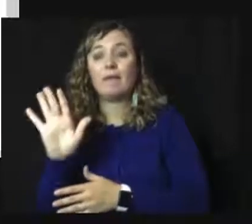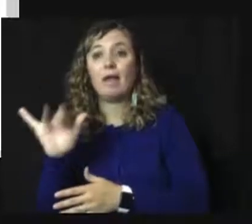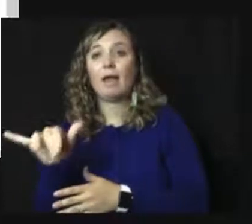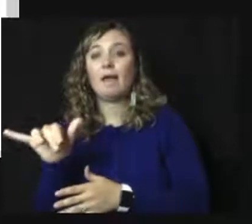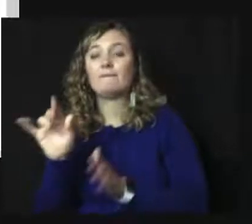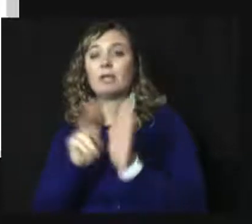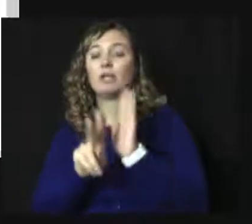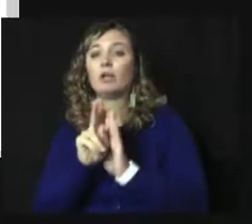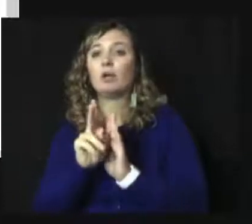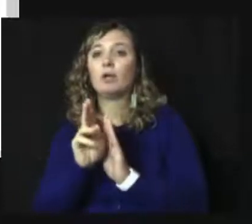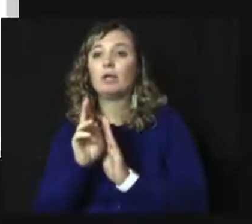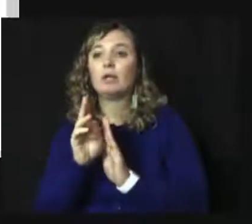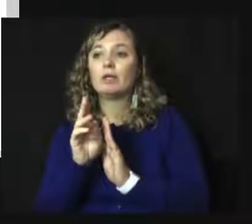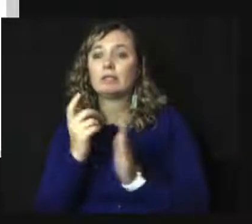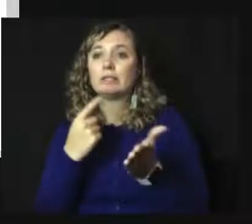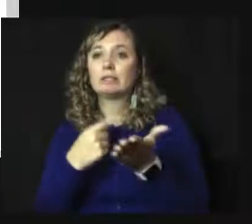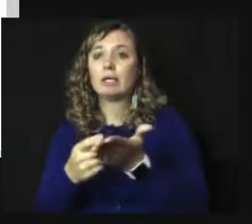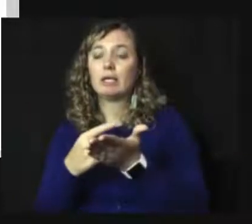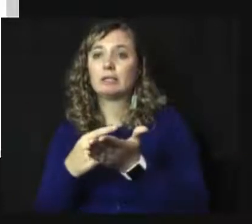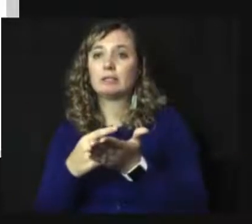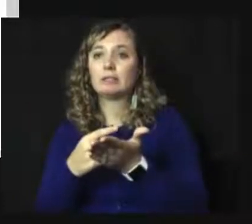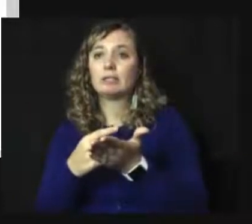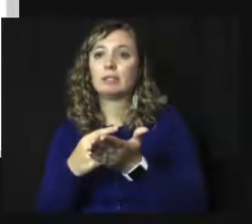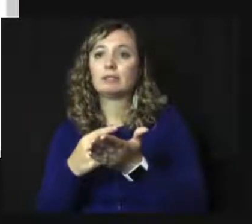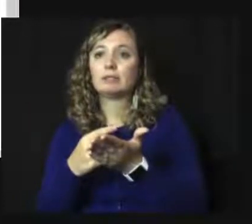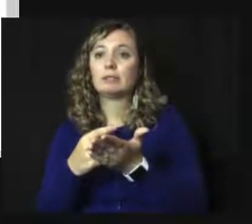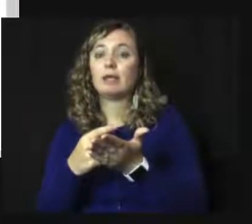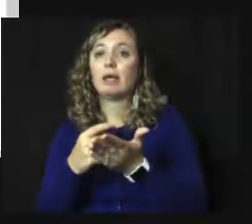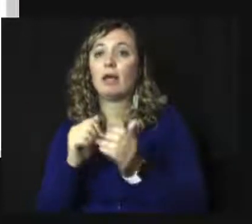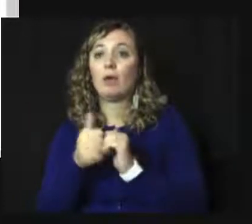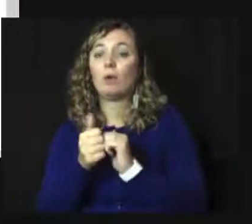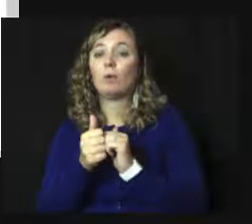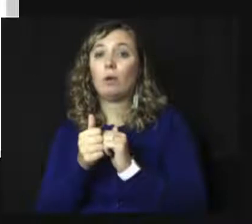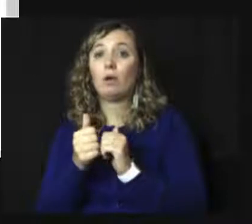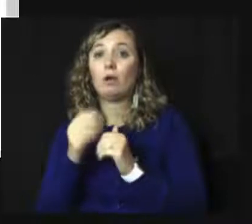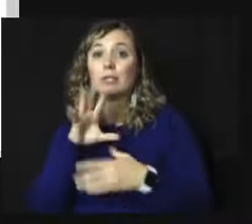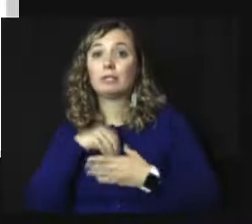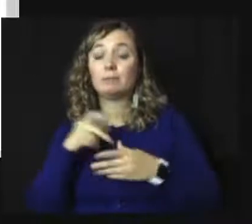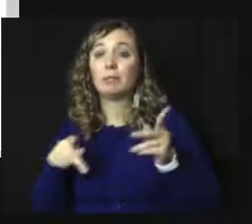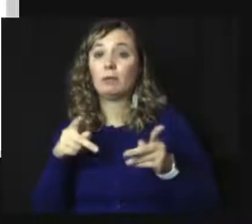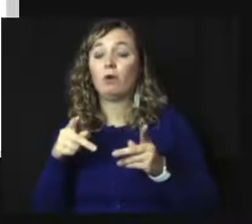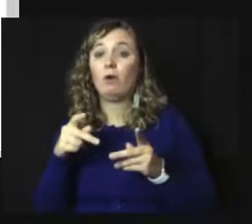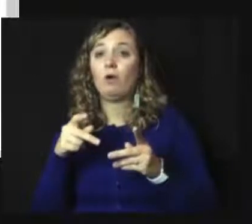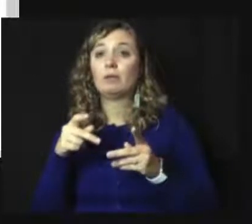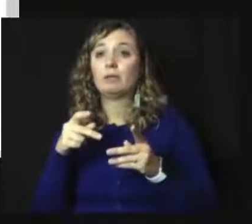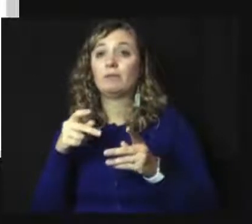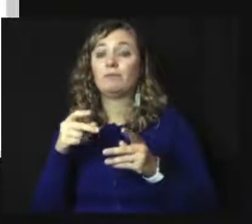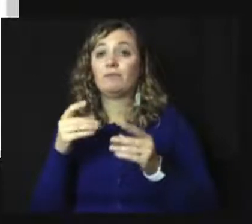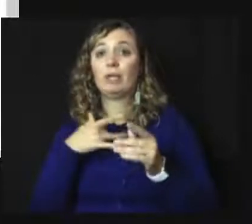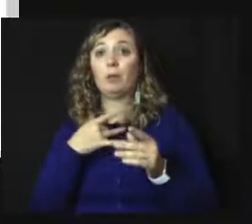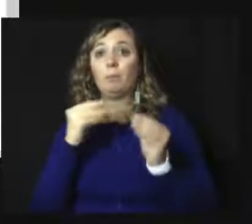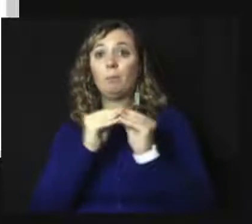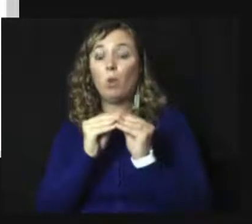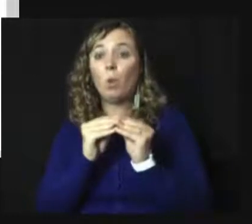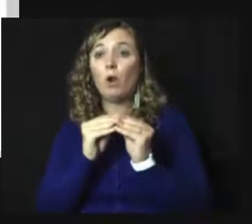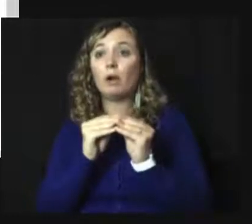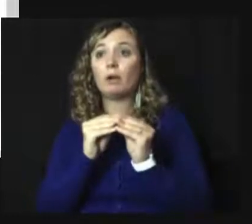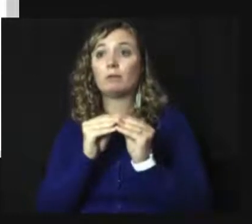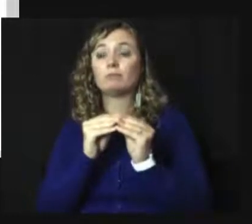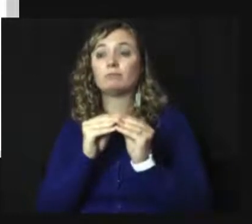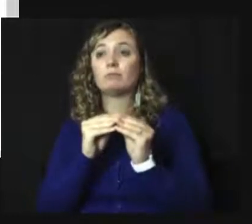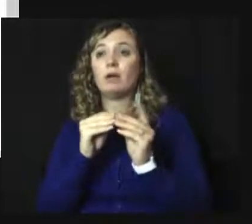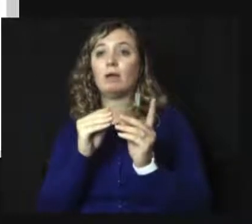not even considered, or she talks about how autistic people often feel more seen by characters who are not explicitly